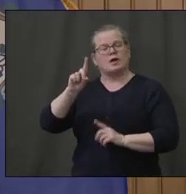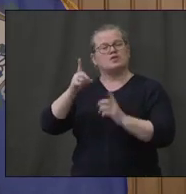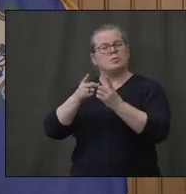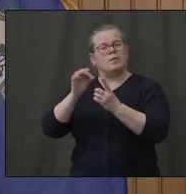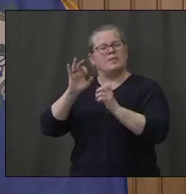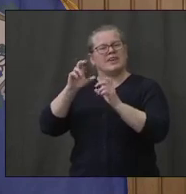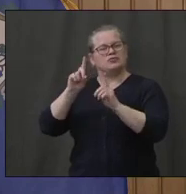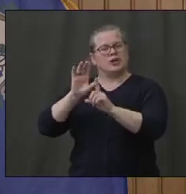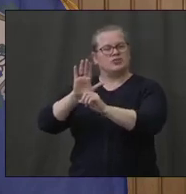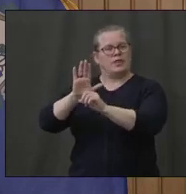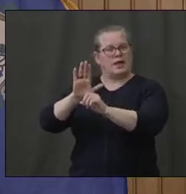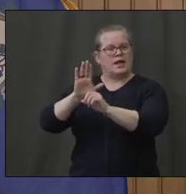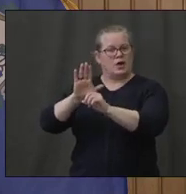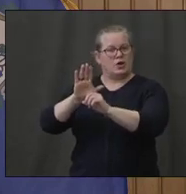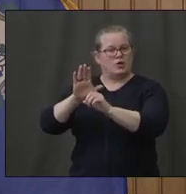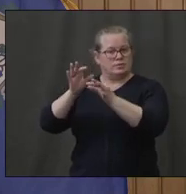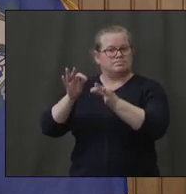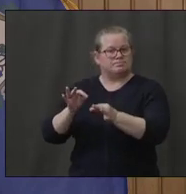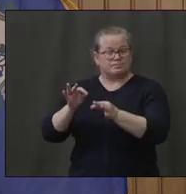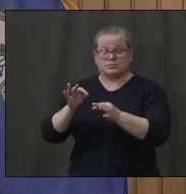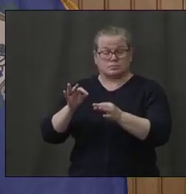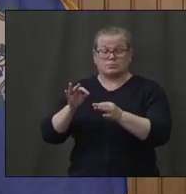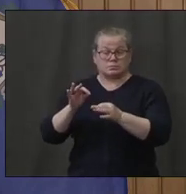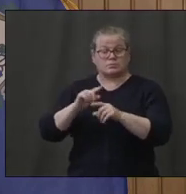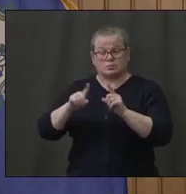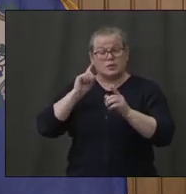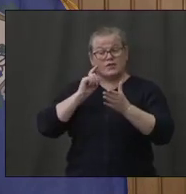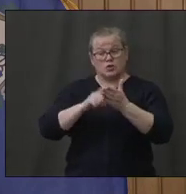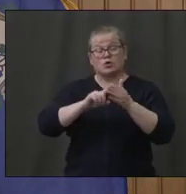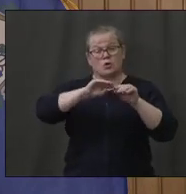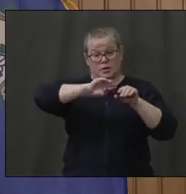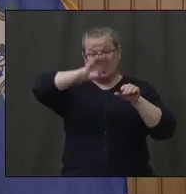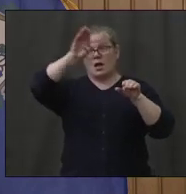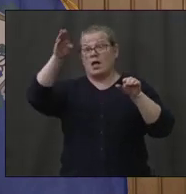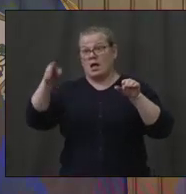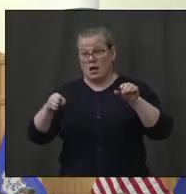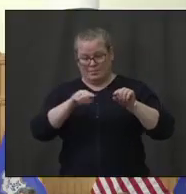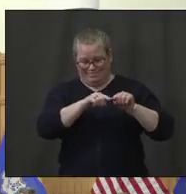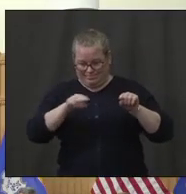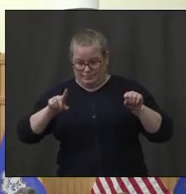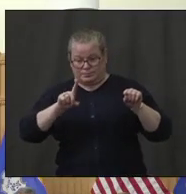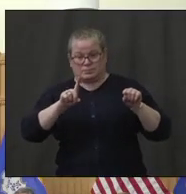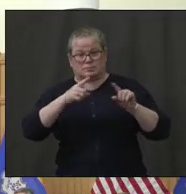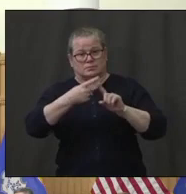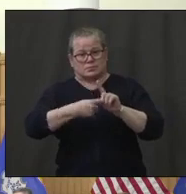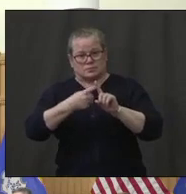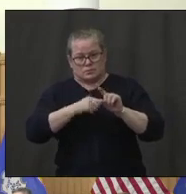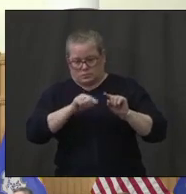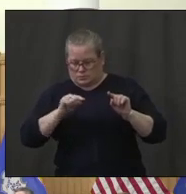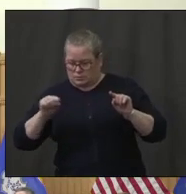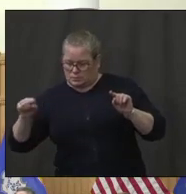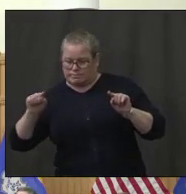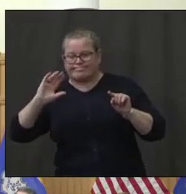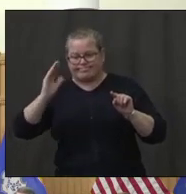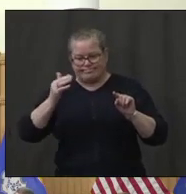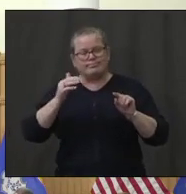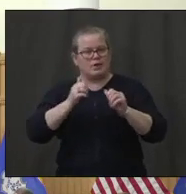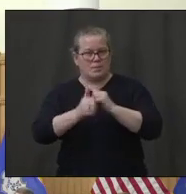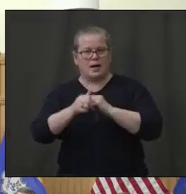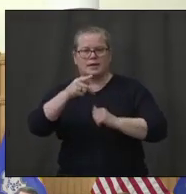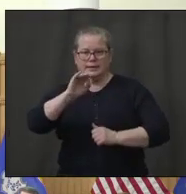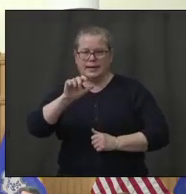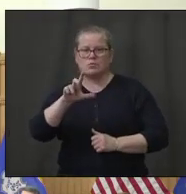surges, and it does imply we're going to go way past April 20th, doesn't it? with the surge in cases expected, what are your thoughts on how the safety of